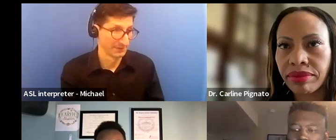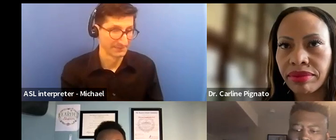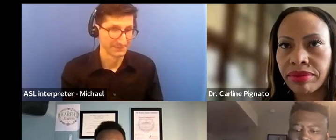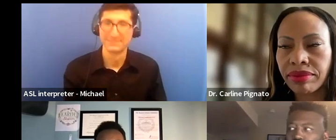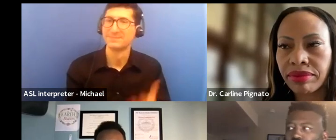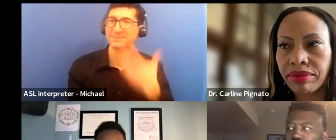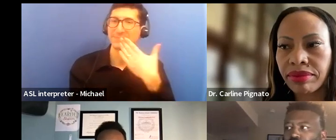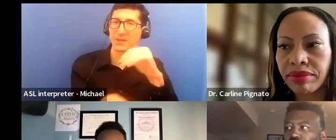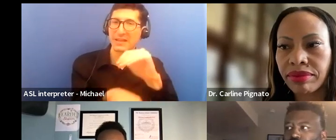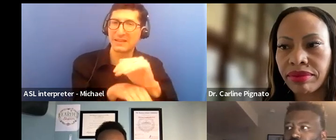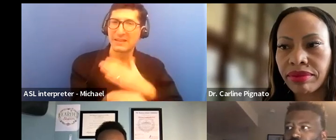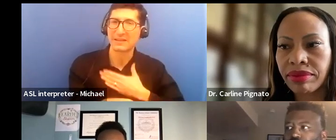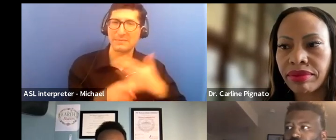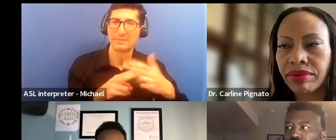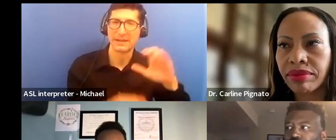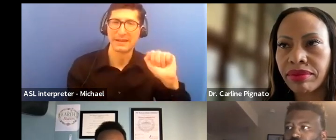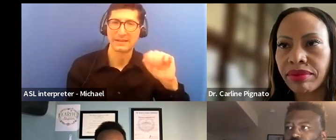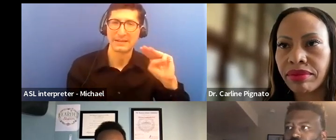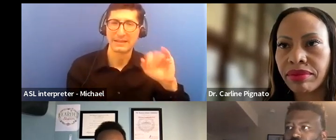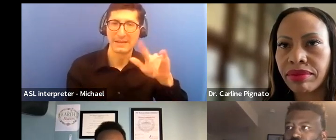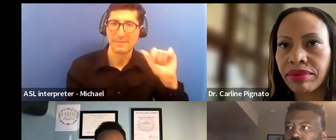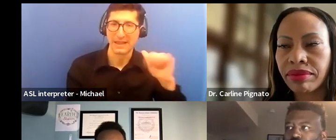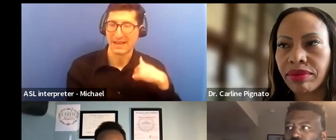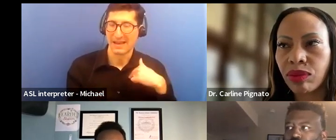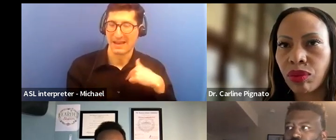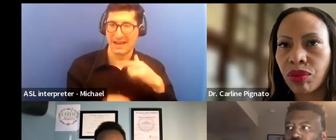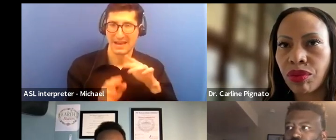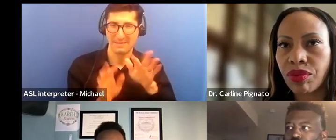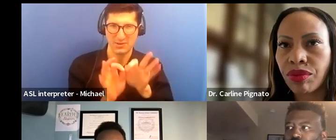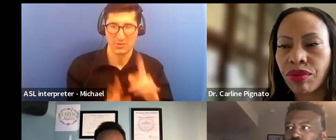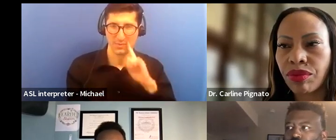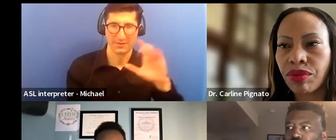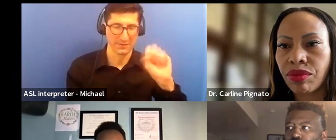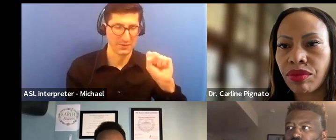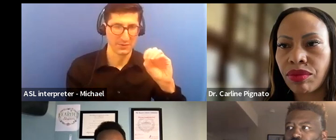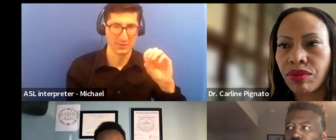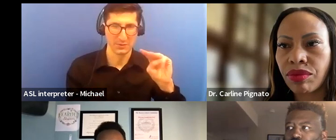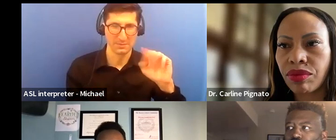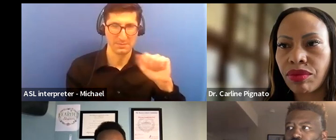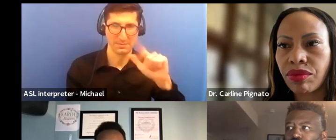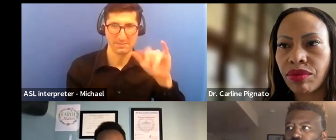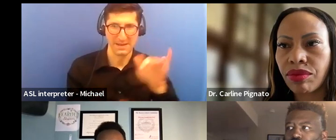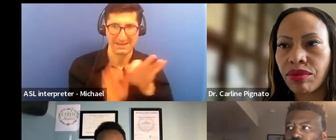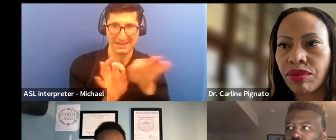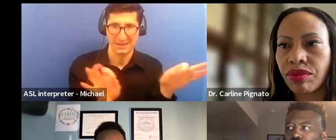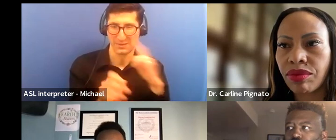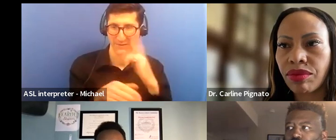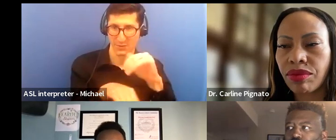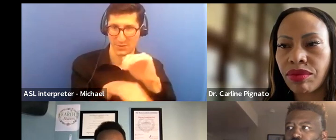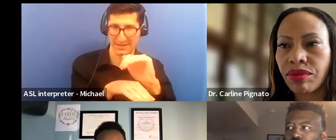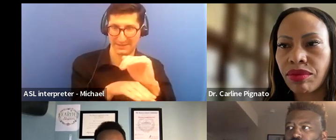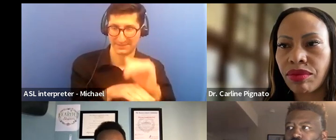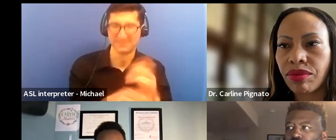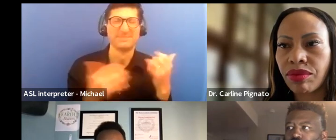Good evening. My name is Camila. I'm going to be a Somali interpreter for today. magacayga waa Camila fidnimo wanaagsan kusoo dhawaada caawashirkeena oo noo